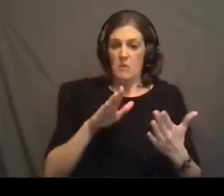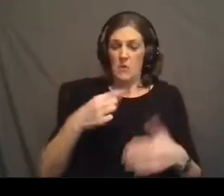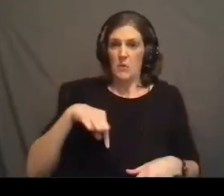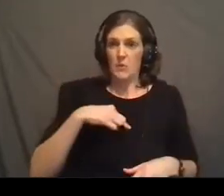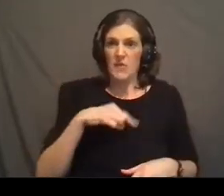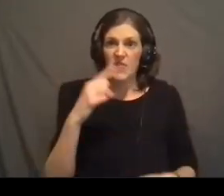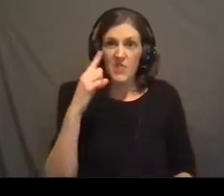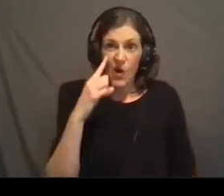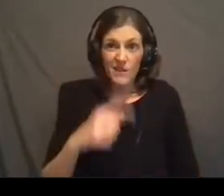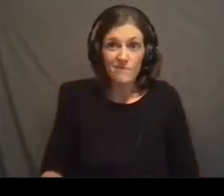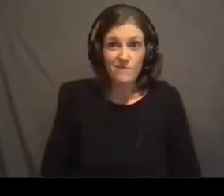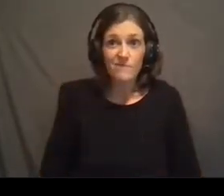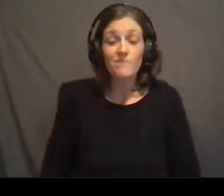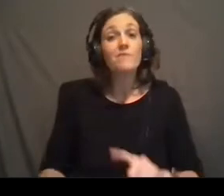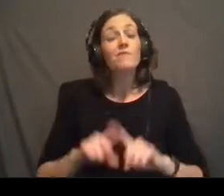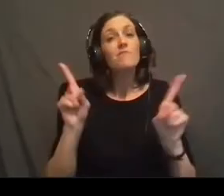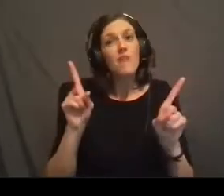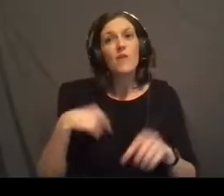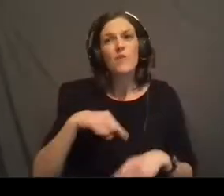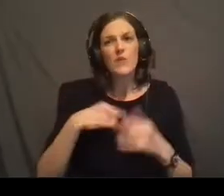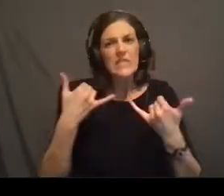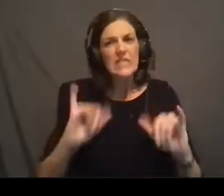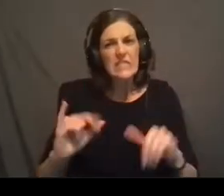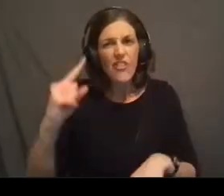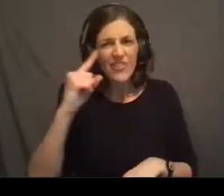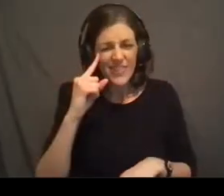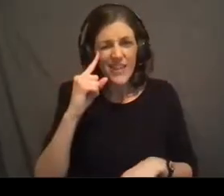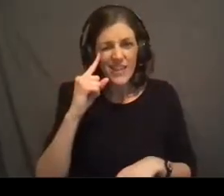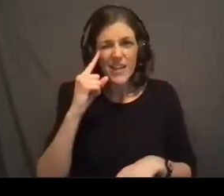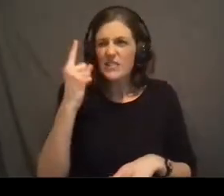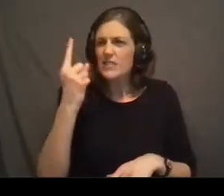would. But we still think that